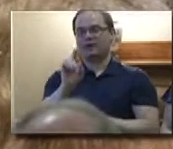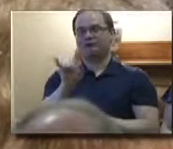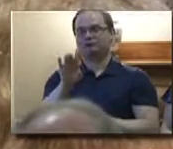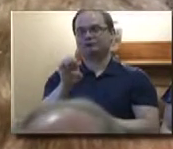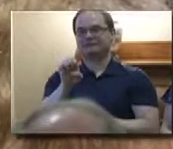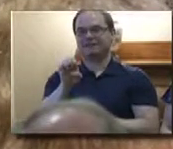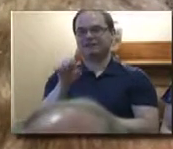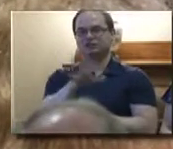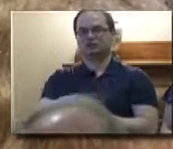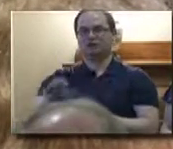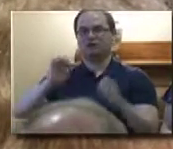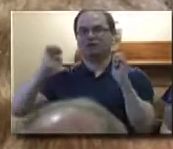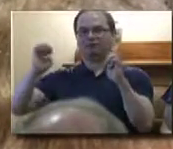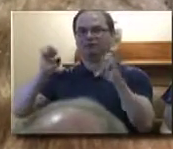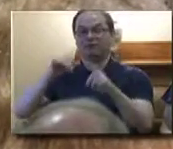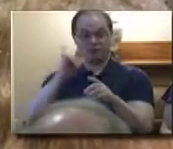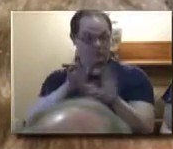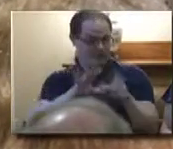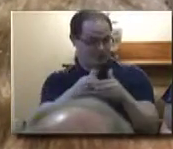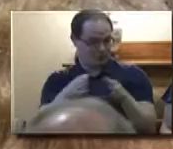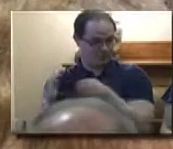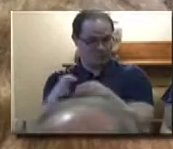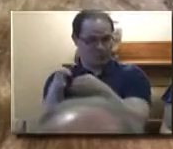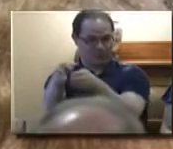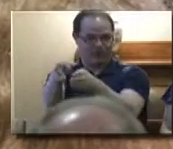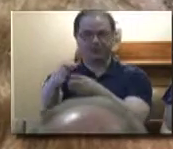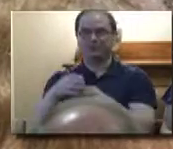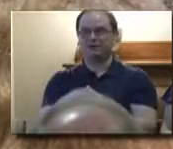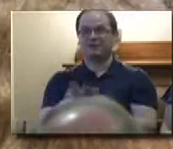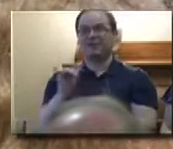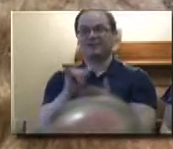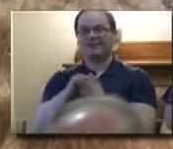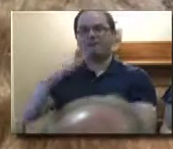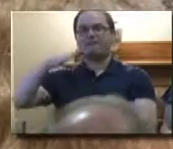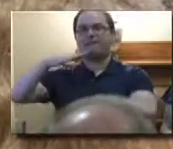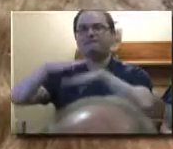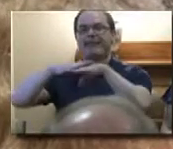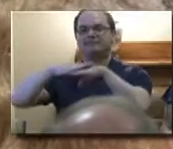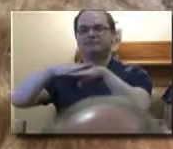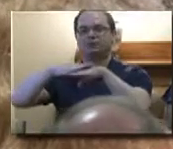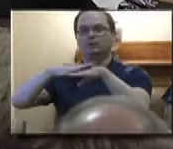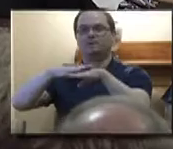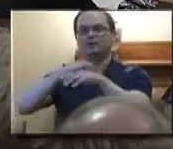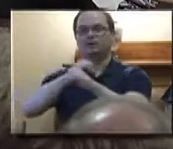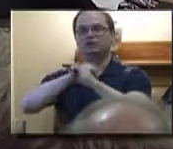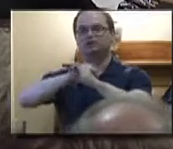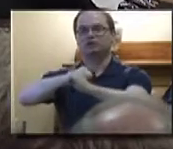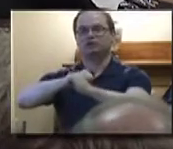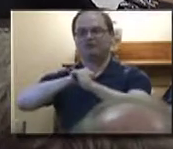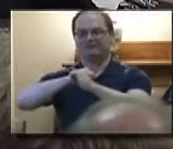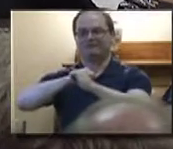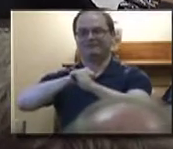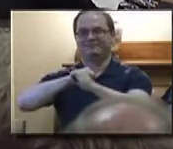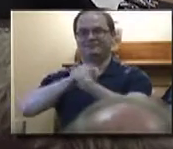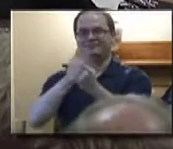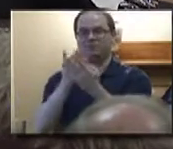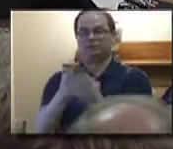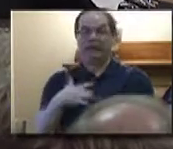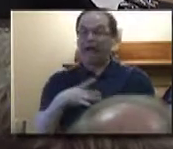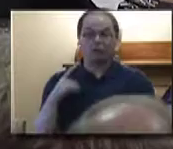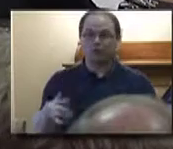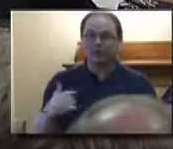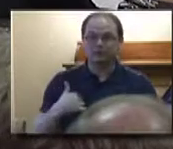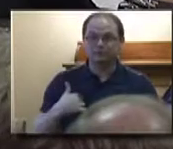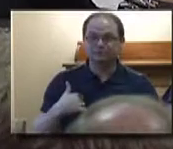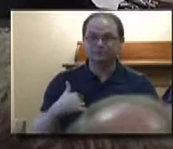yard, you were in that group, right, when we were going through, and that was a maximum security. And I don't like it,